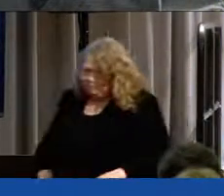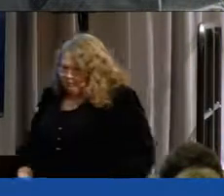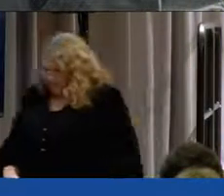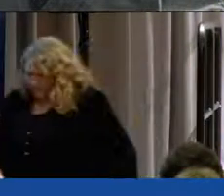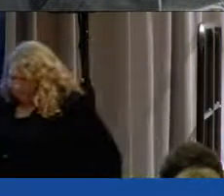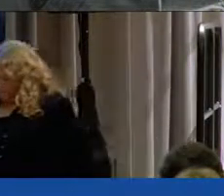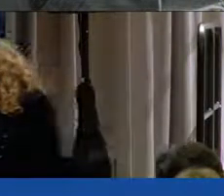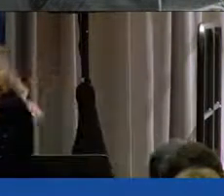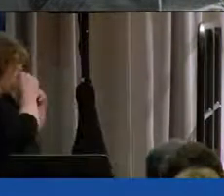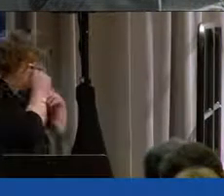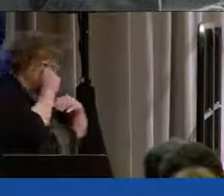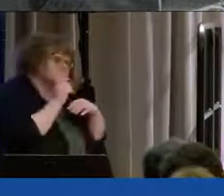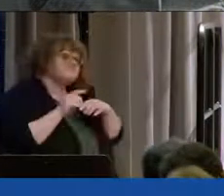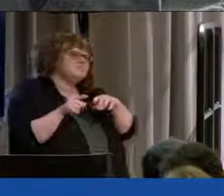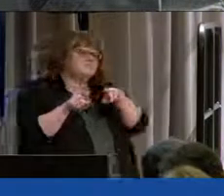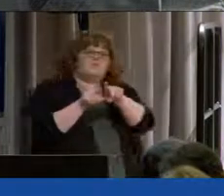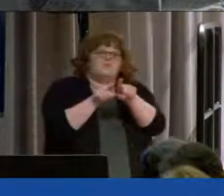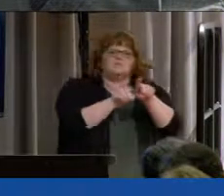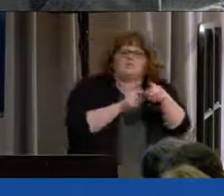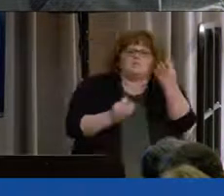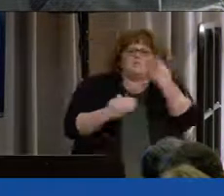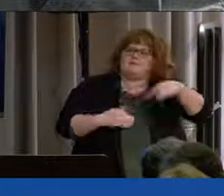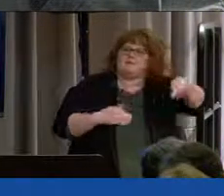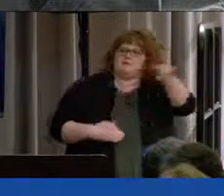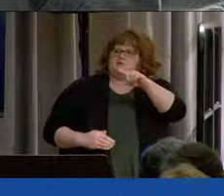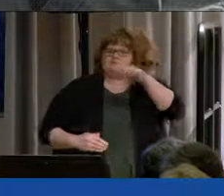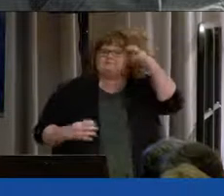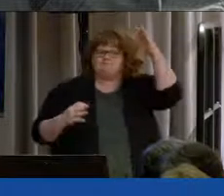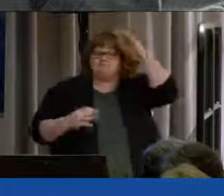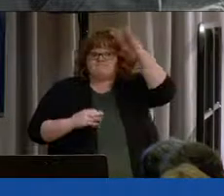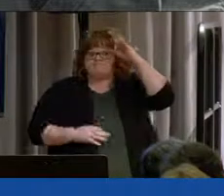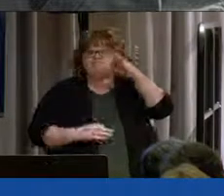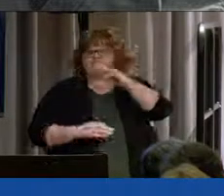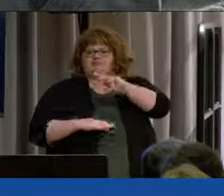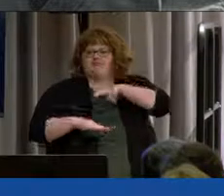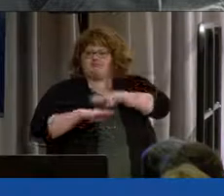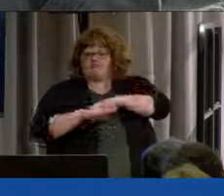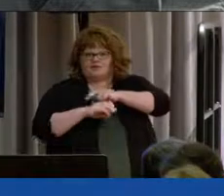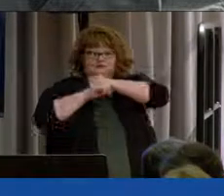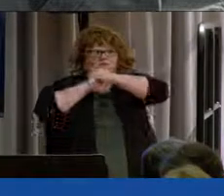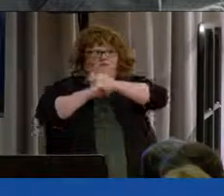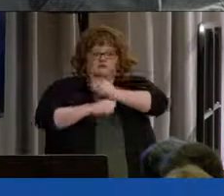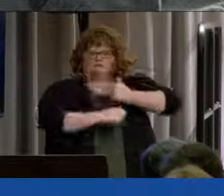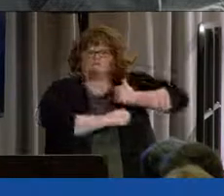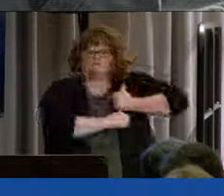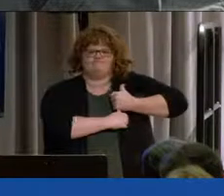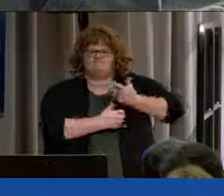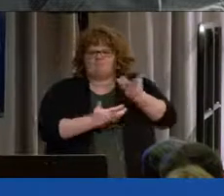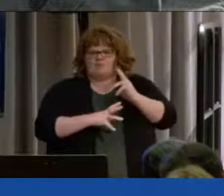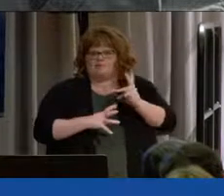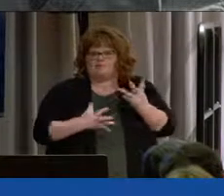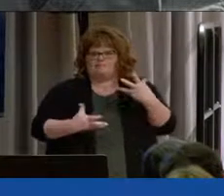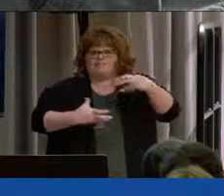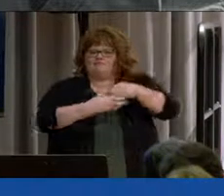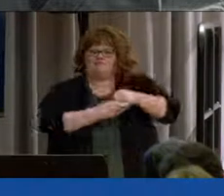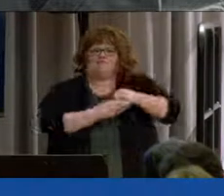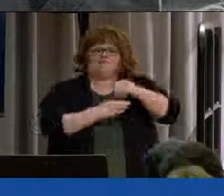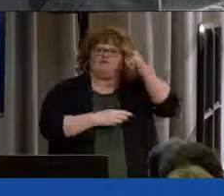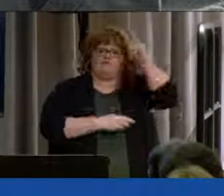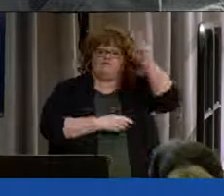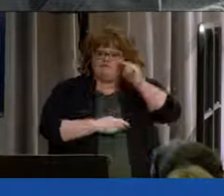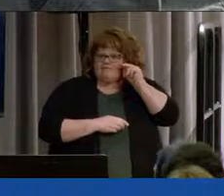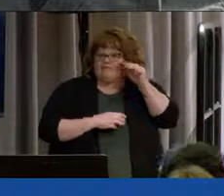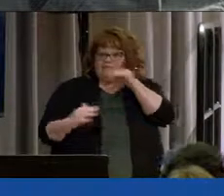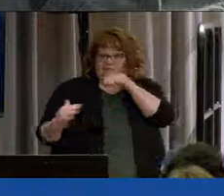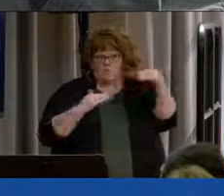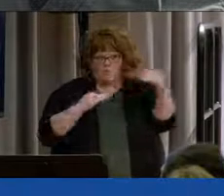of the National Guard were also not in favor of our involvement in the Vietnam War. As a matter of fact,